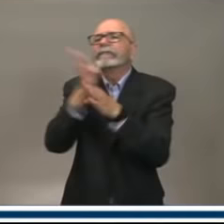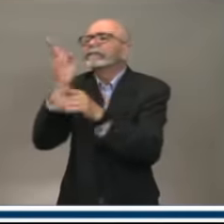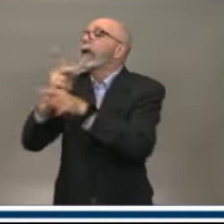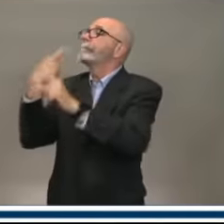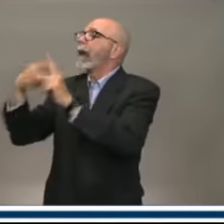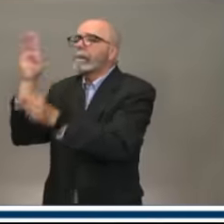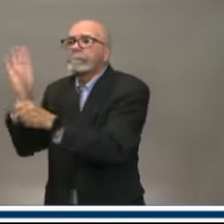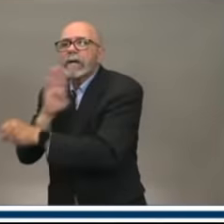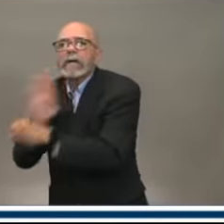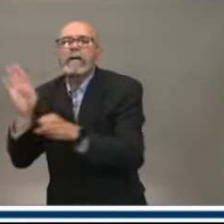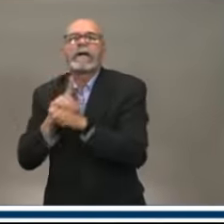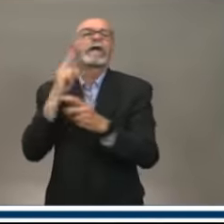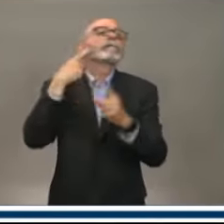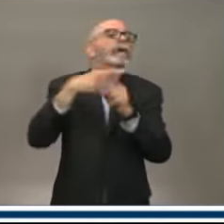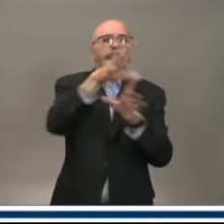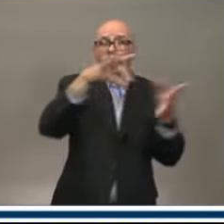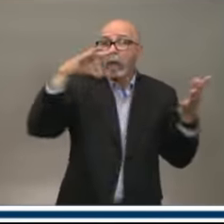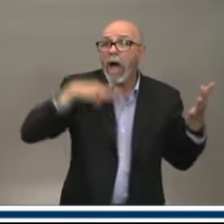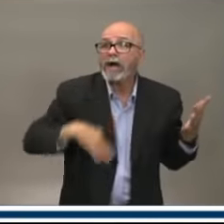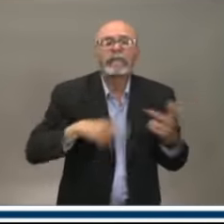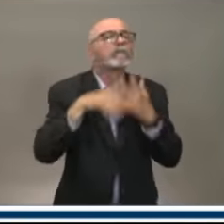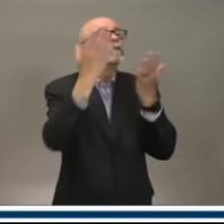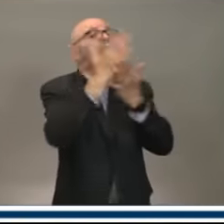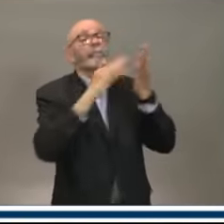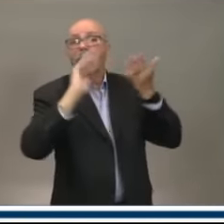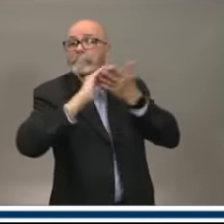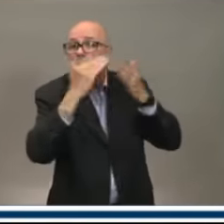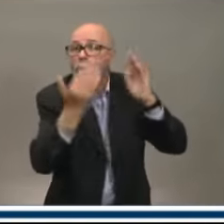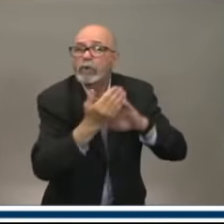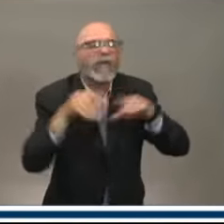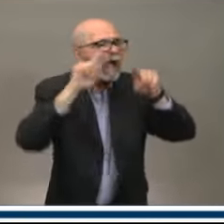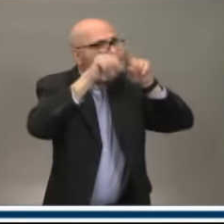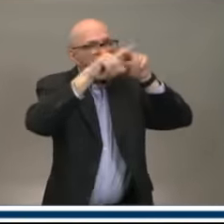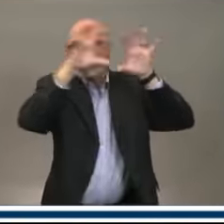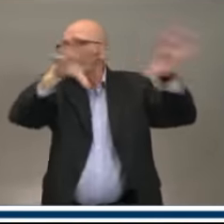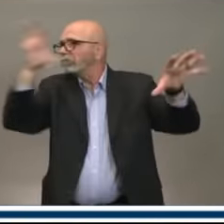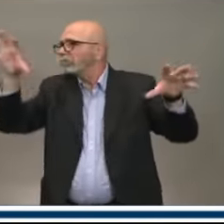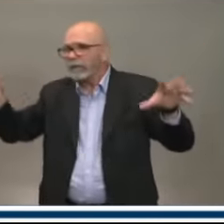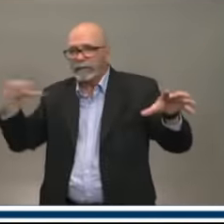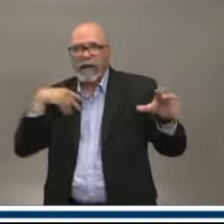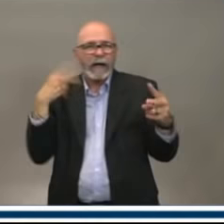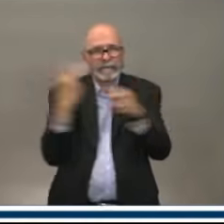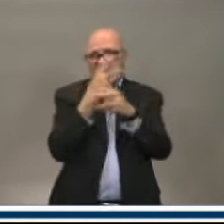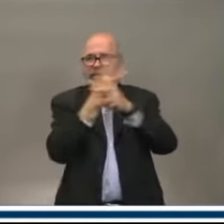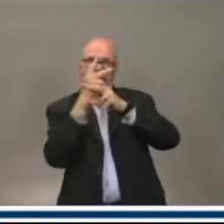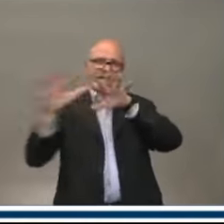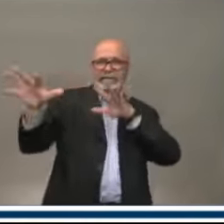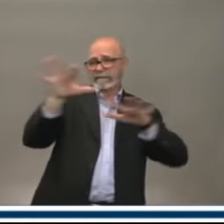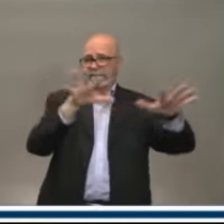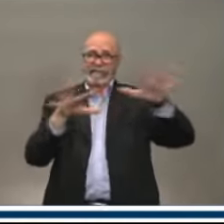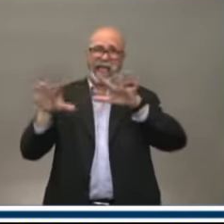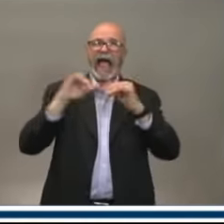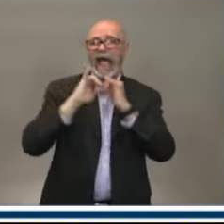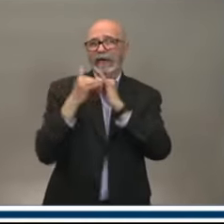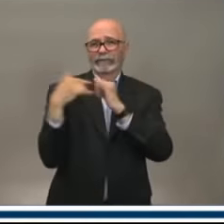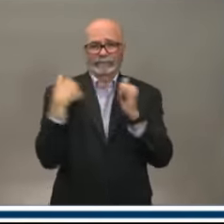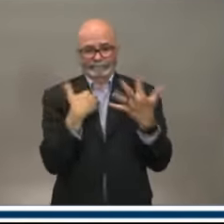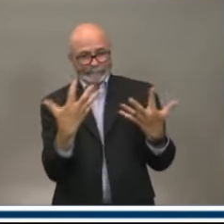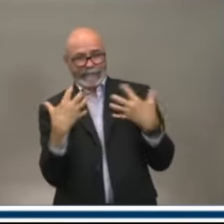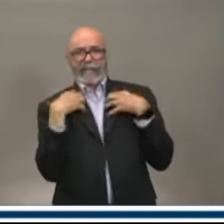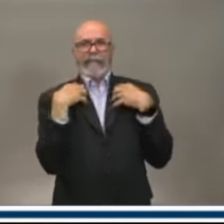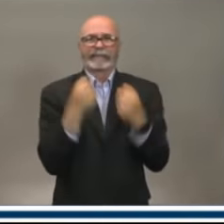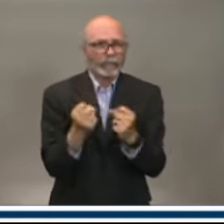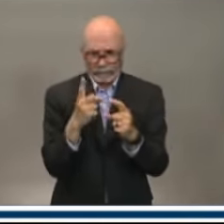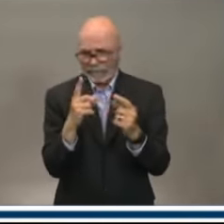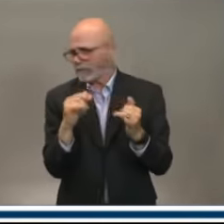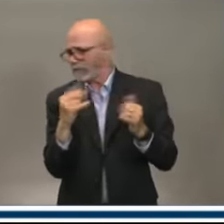community groups. It'll be informed by our ability to follow public health measures and advice to